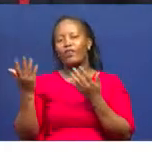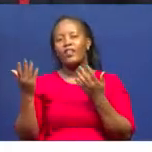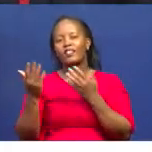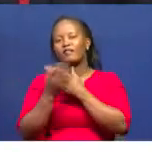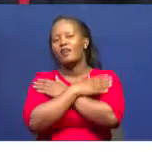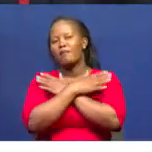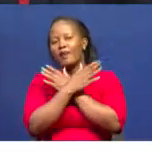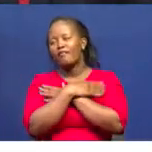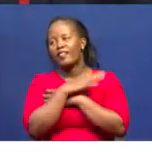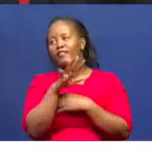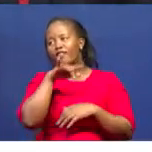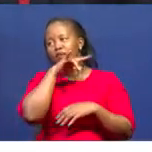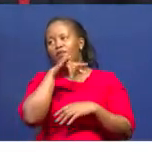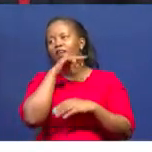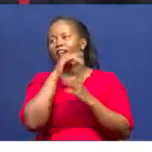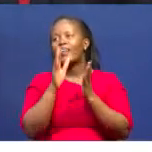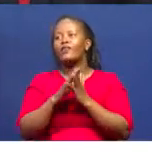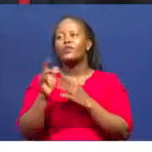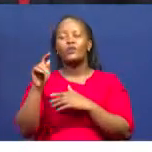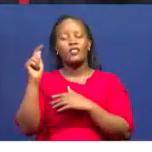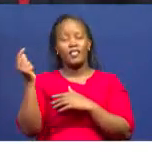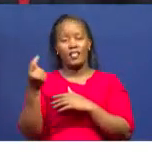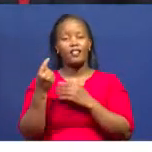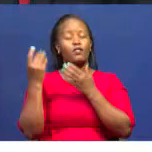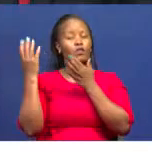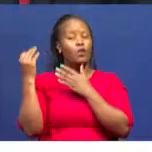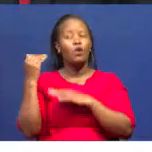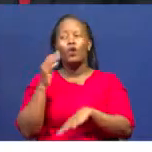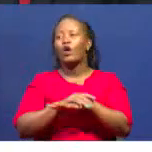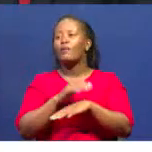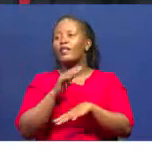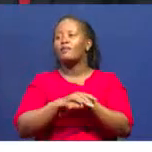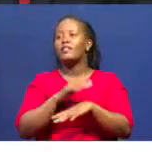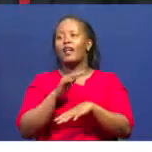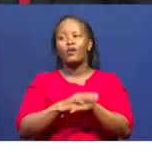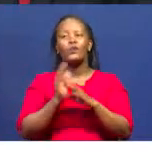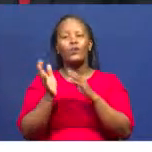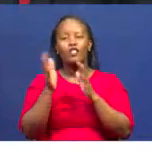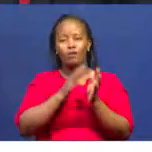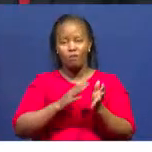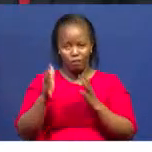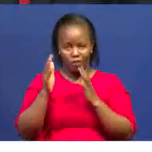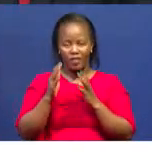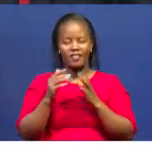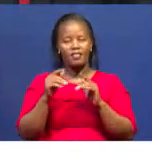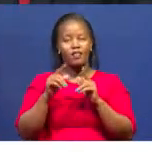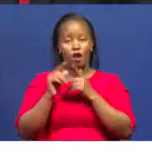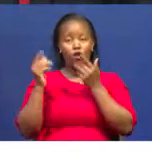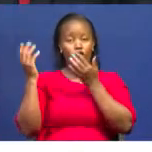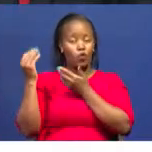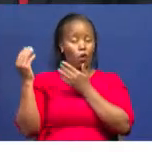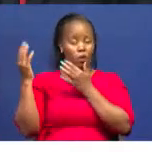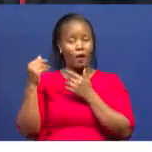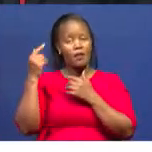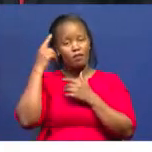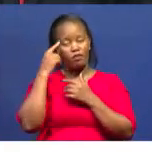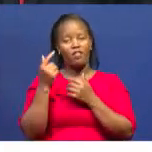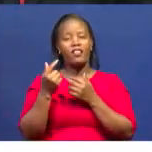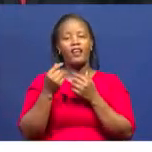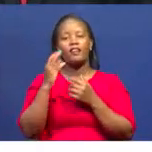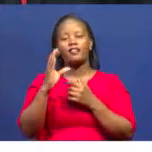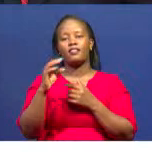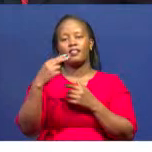a brilliant Monday morning to all of you, and we're all looking forward to the upcoming CHAN tournament that will